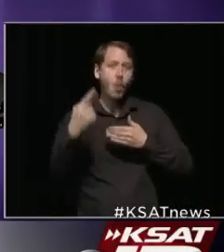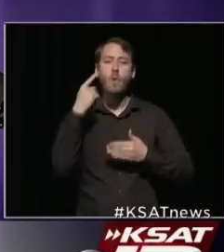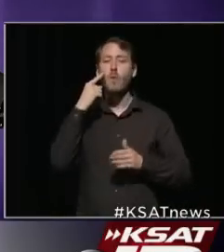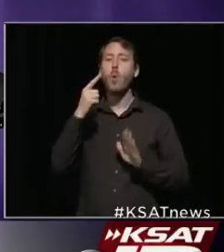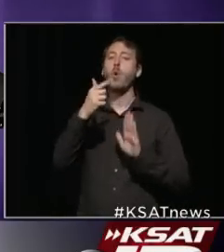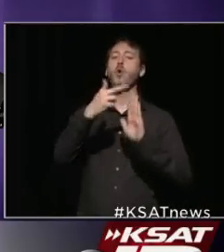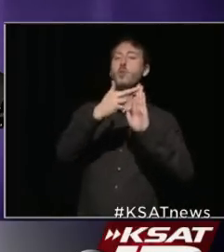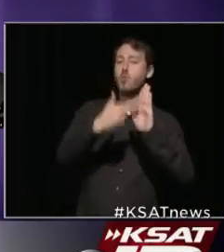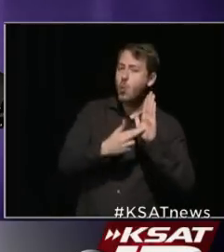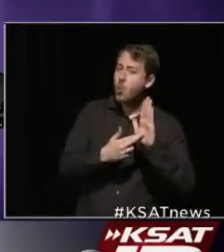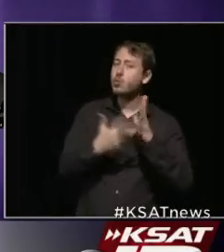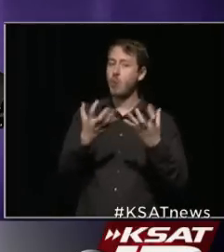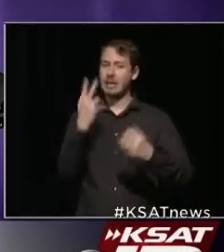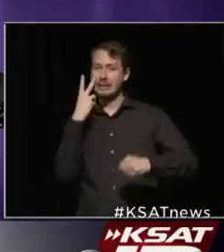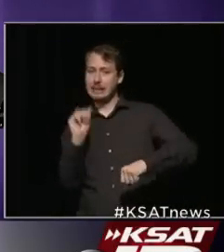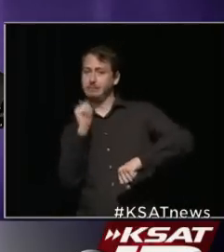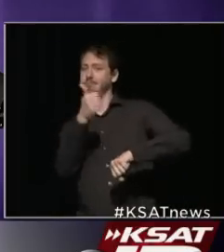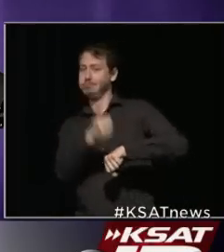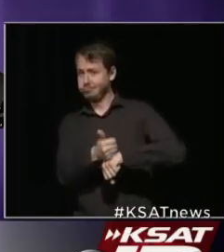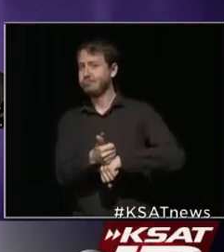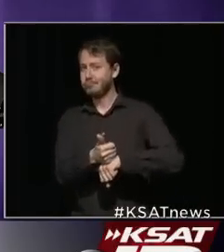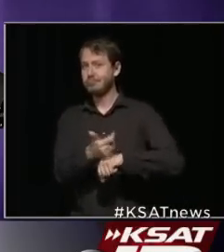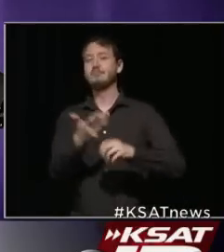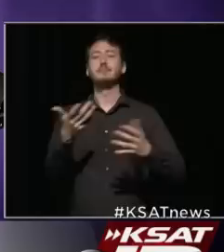we'd like to see put in place.